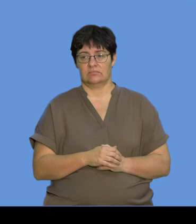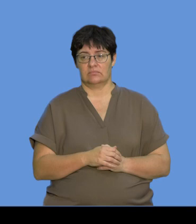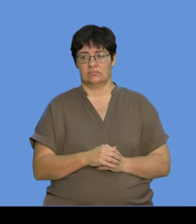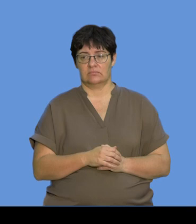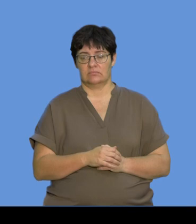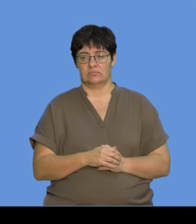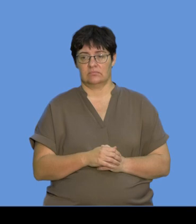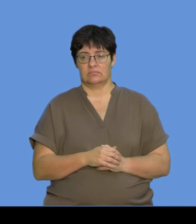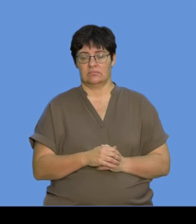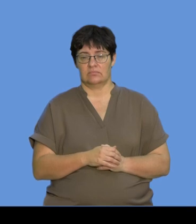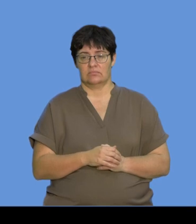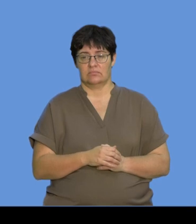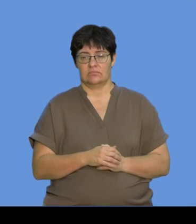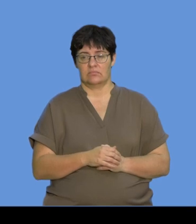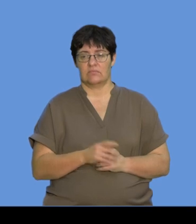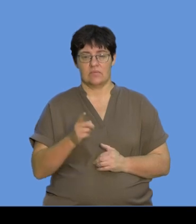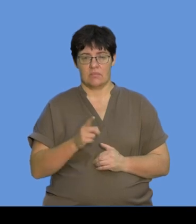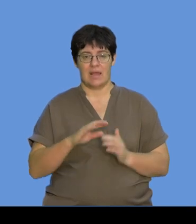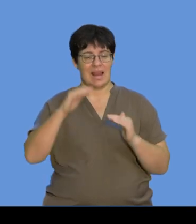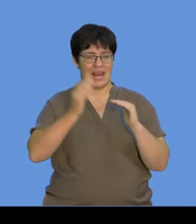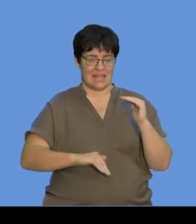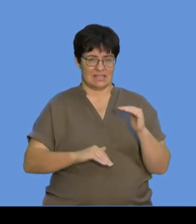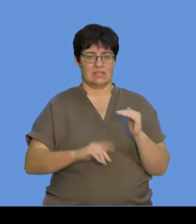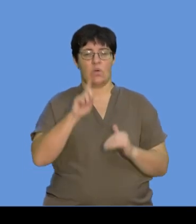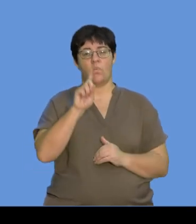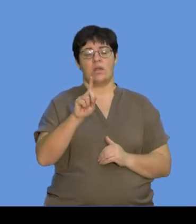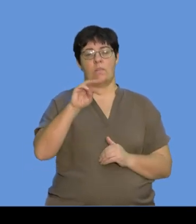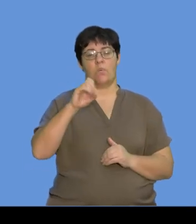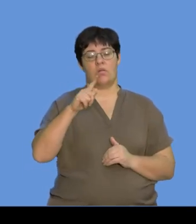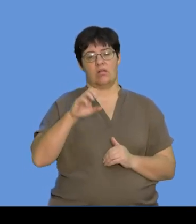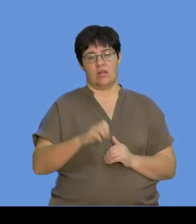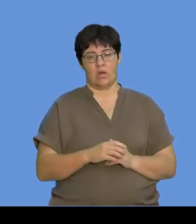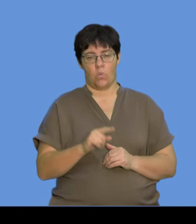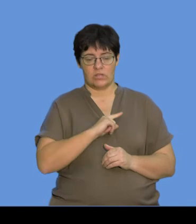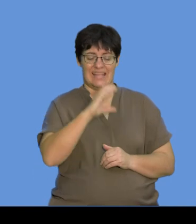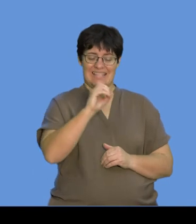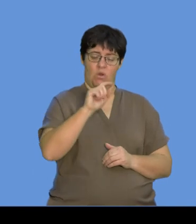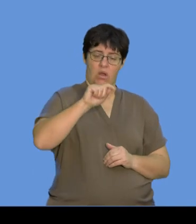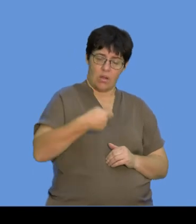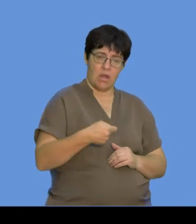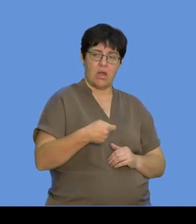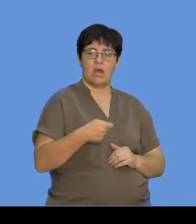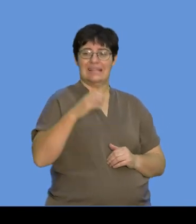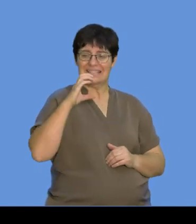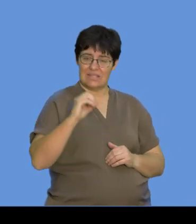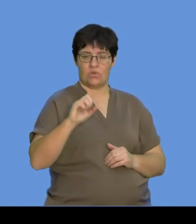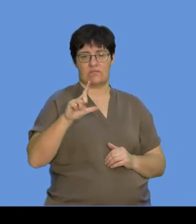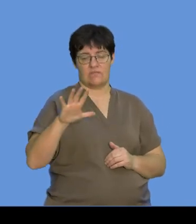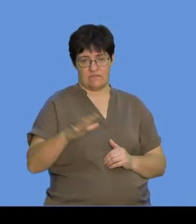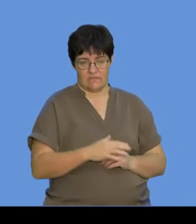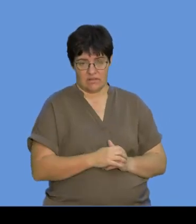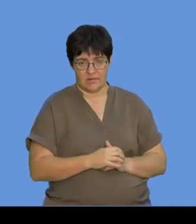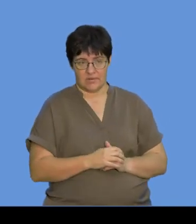0,075, okay? So this is less than 1 mole because it's not 0.075, okay? So this is